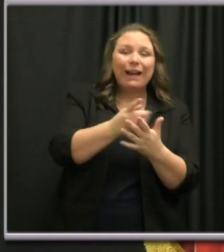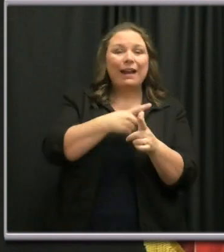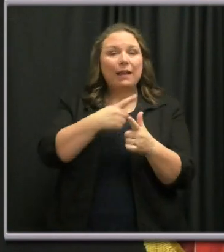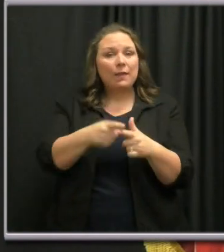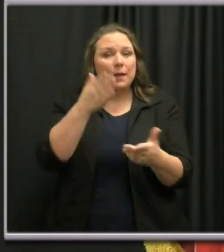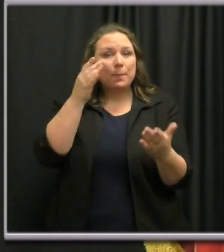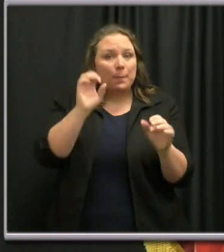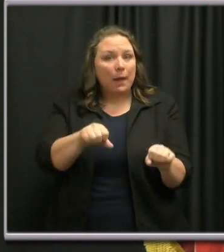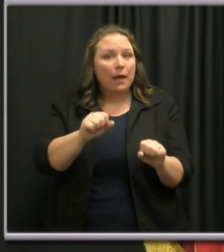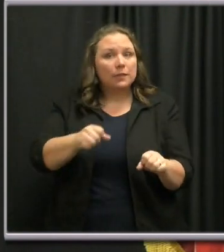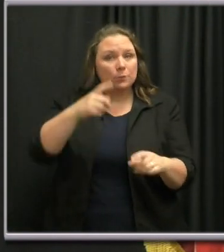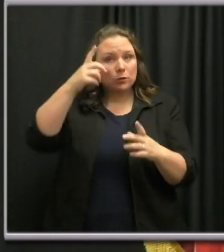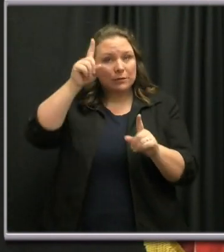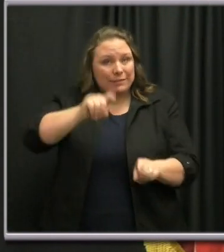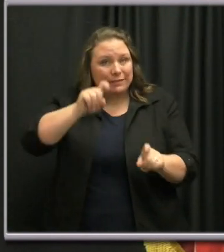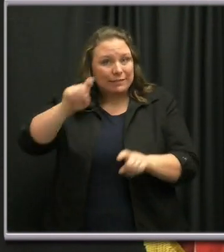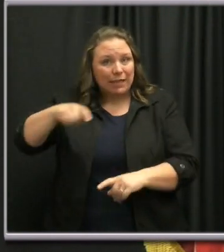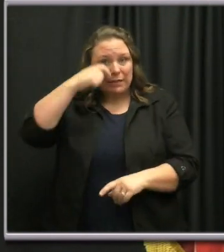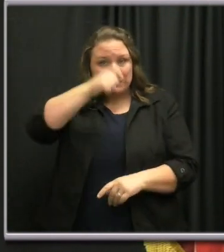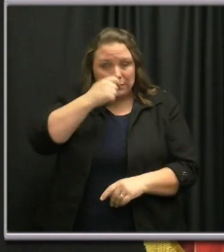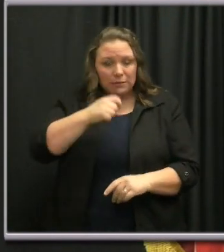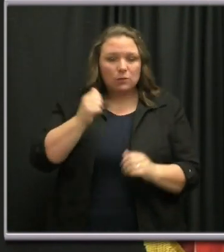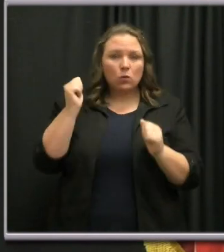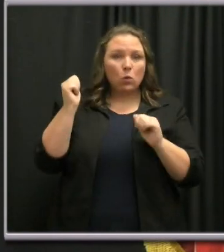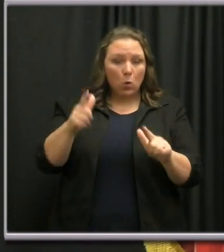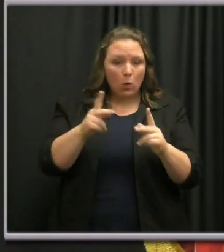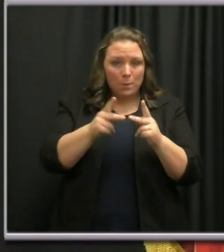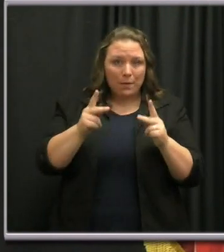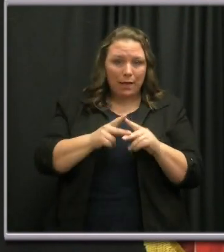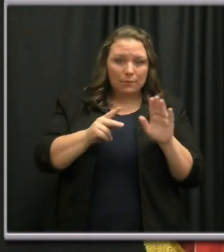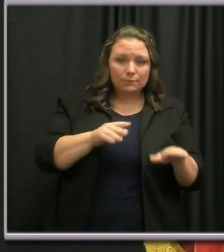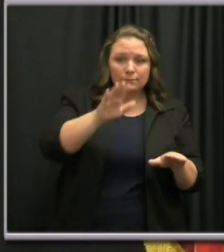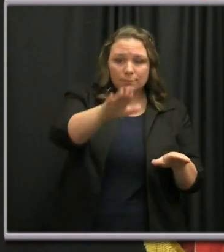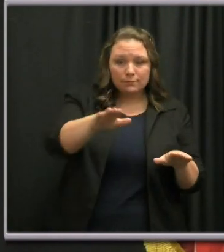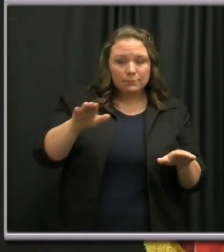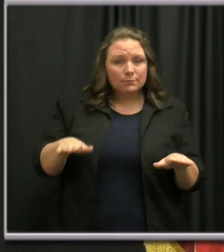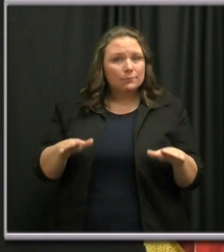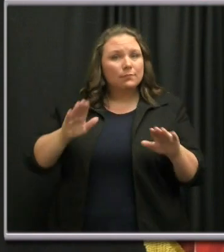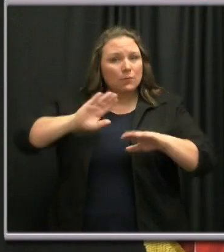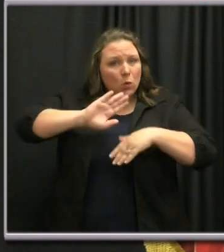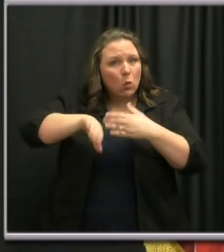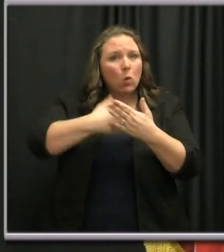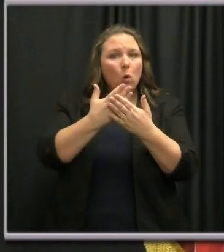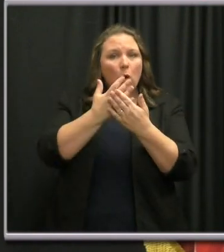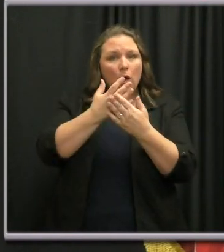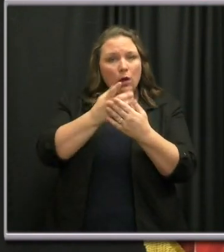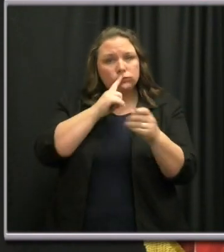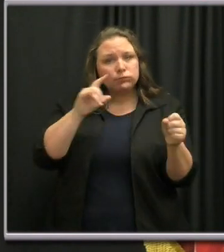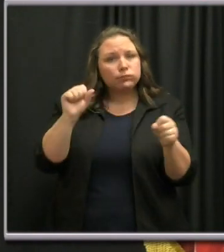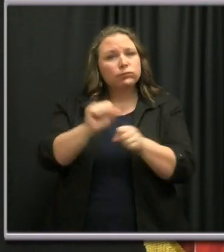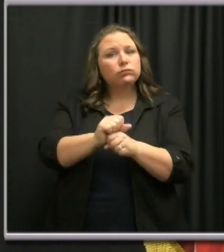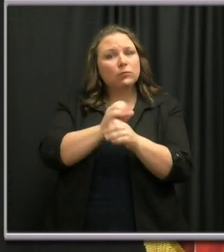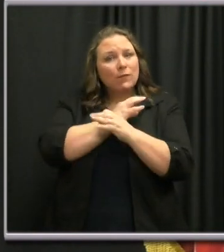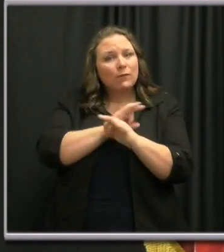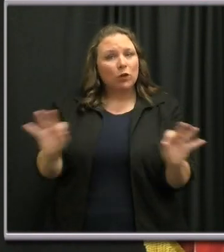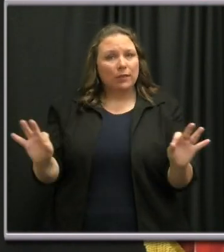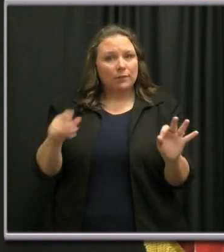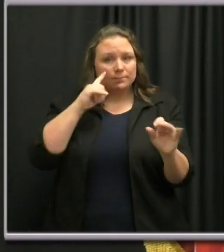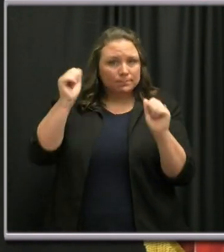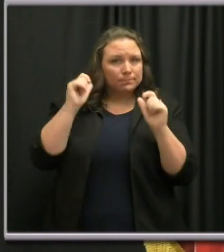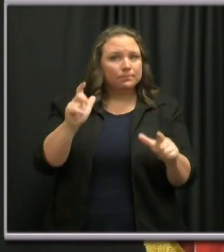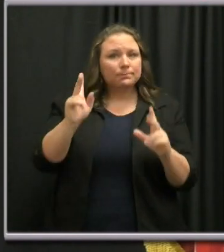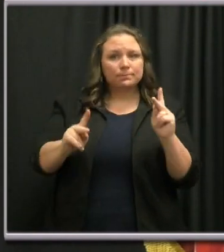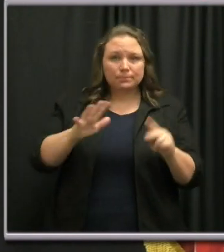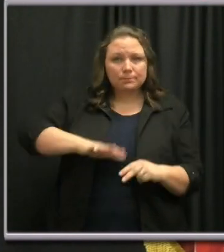at Metro's community assessment centers, including COVID-19 tests, are also free. Free to Nashville residents.